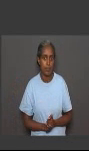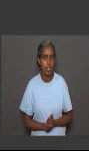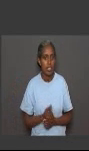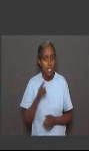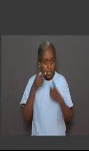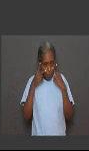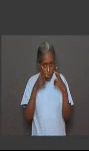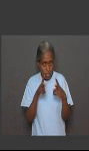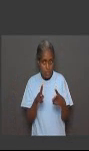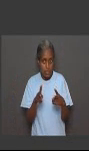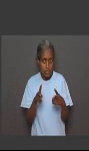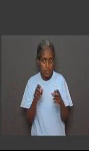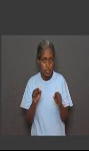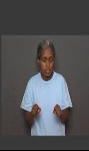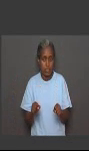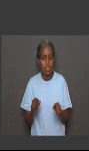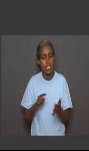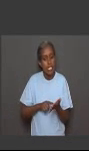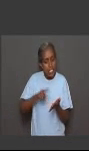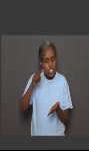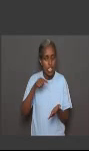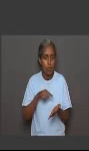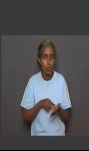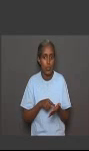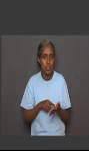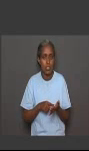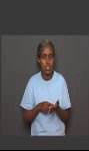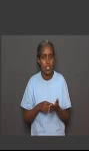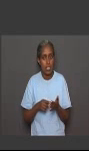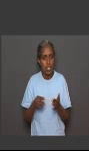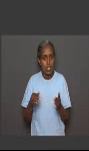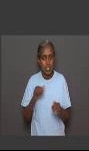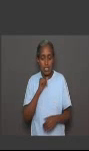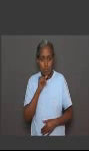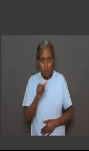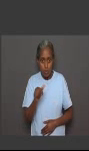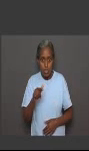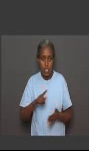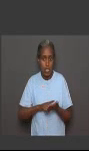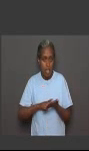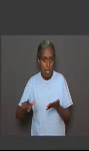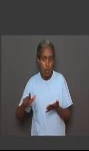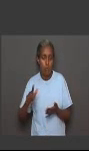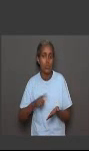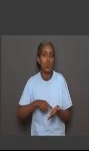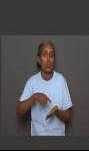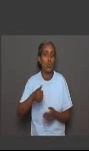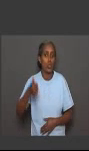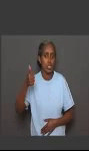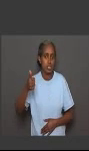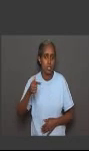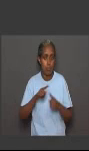As you can see, its initial point does not lie on the origin, but